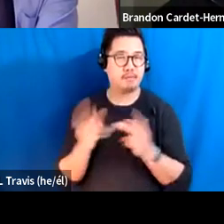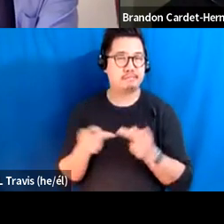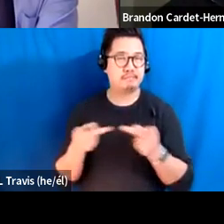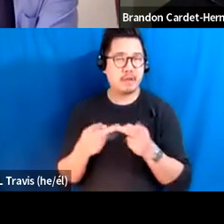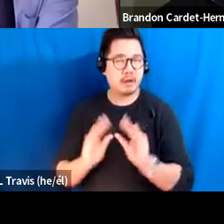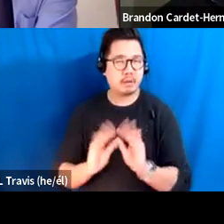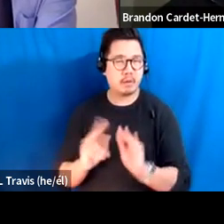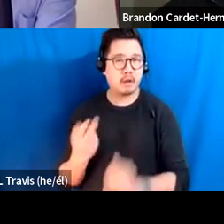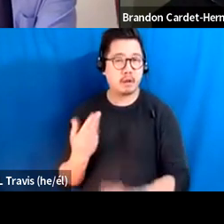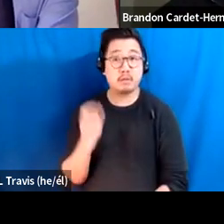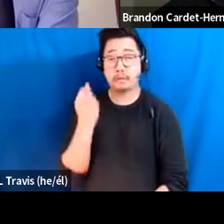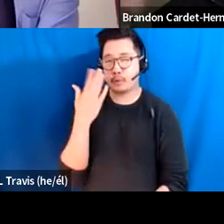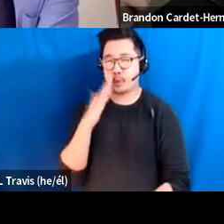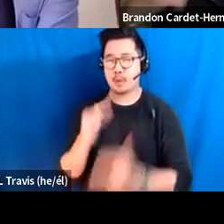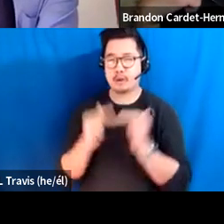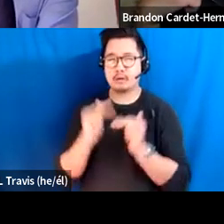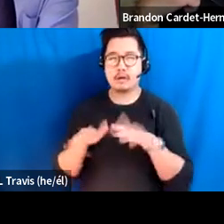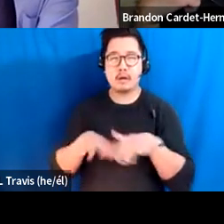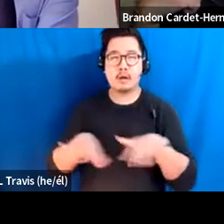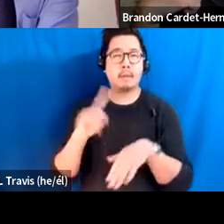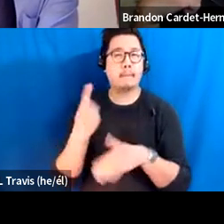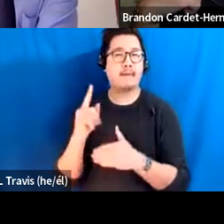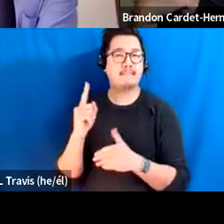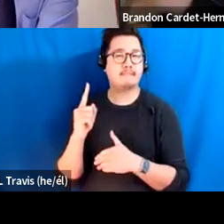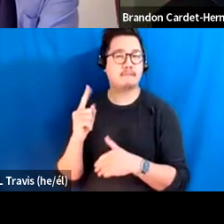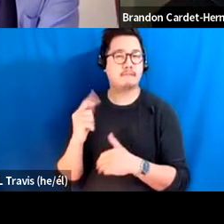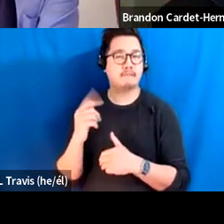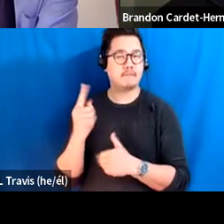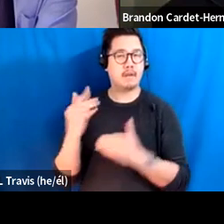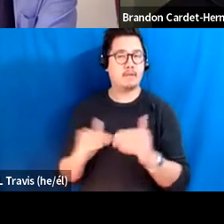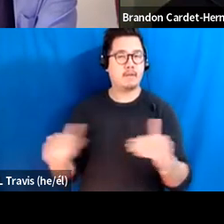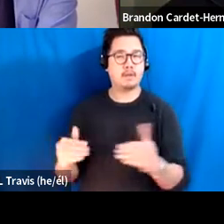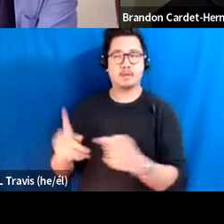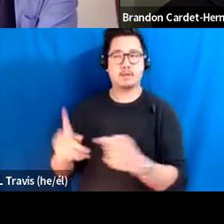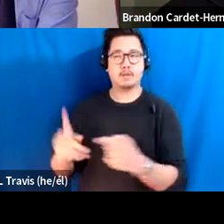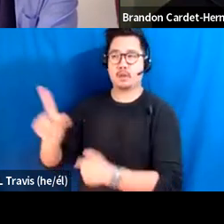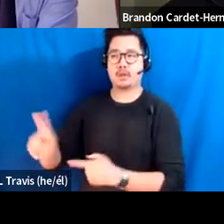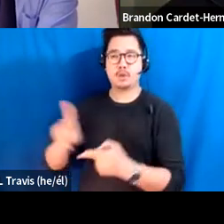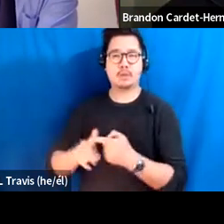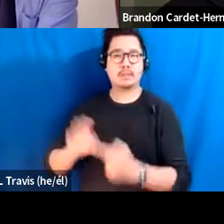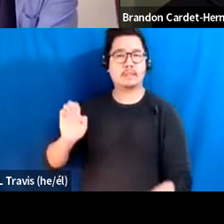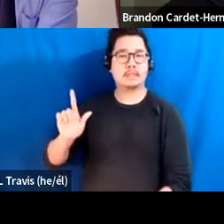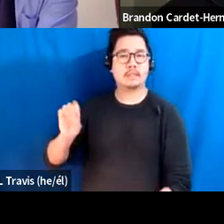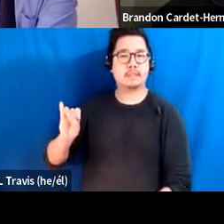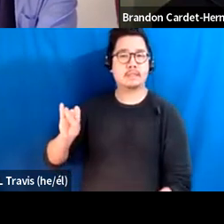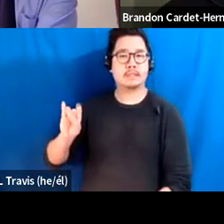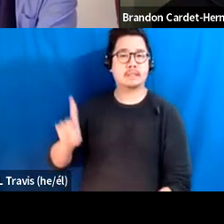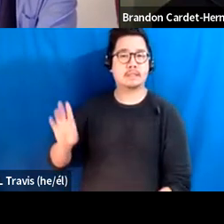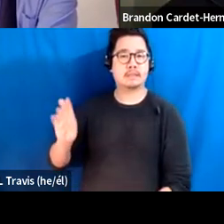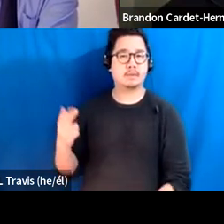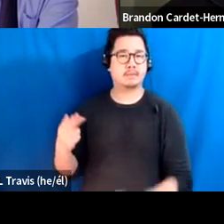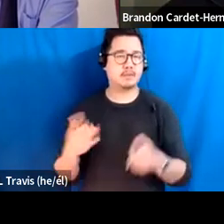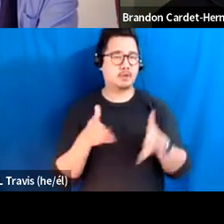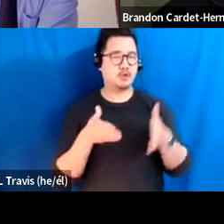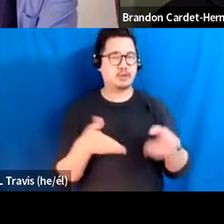building we're gonna use a good portion of the first floor from the library to saint elizabeth and there's kind of a there's a great